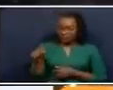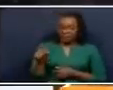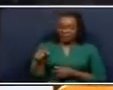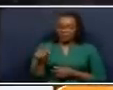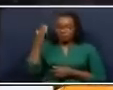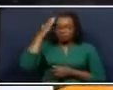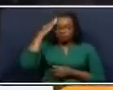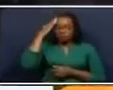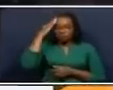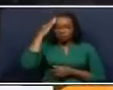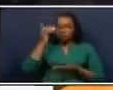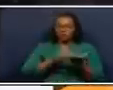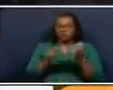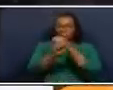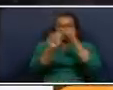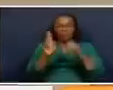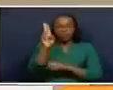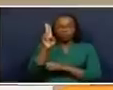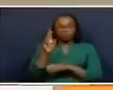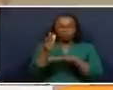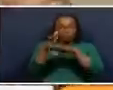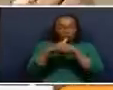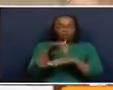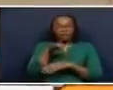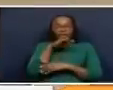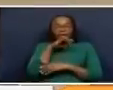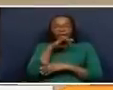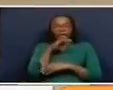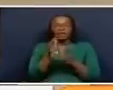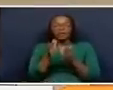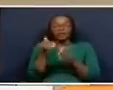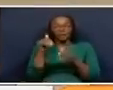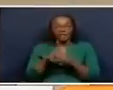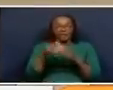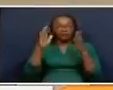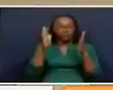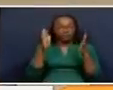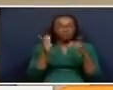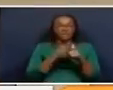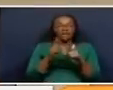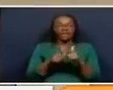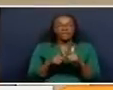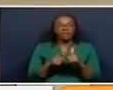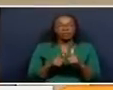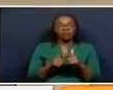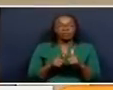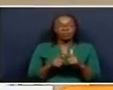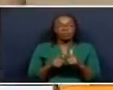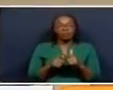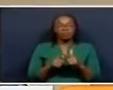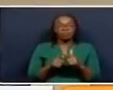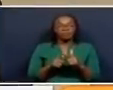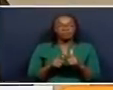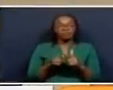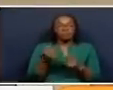Even when President Uhuru Kenyatta calls Raila Odinga at a function and calls him, Tinga, my brother,